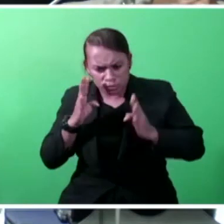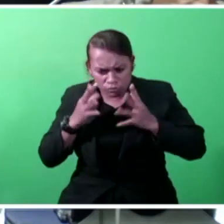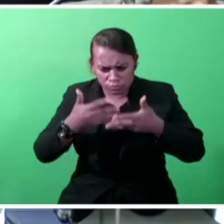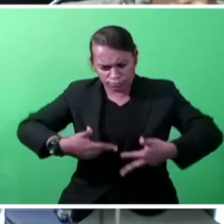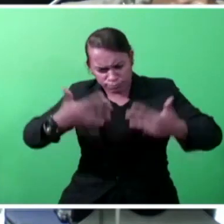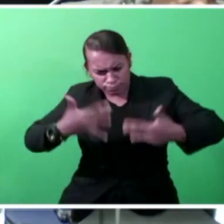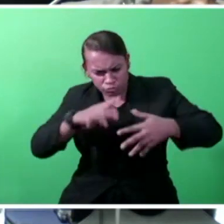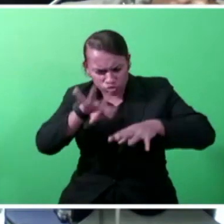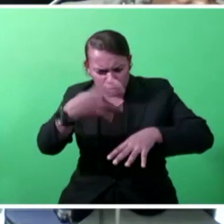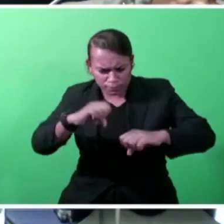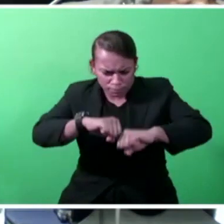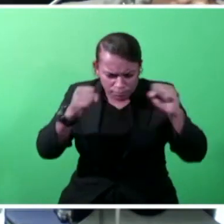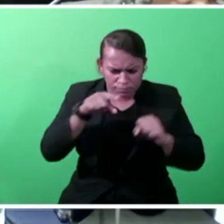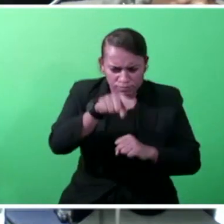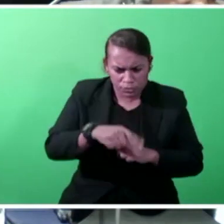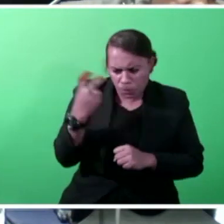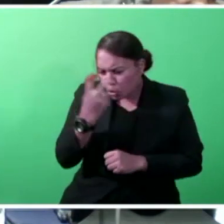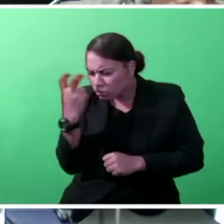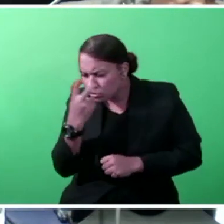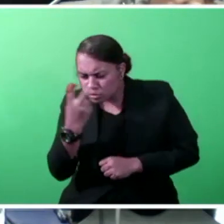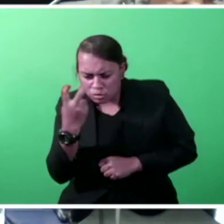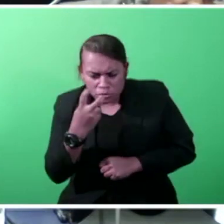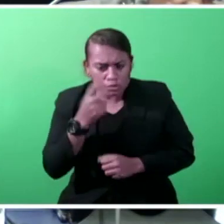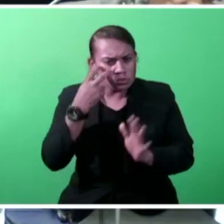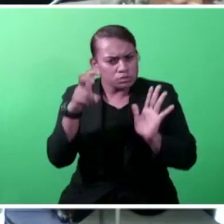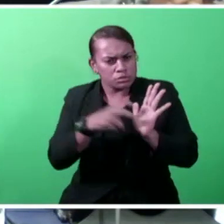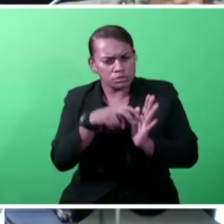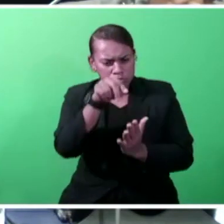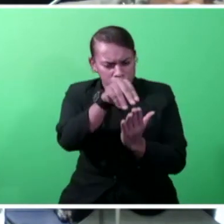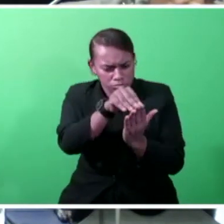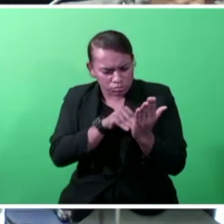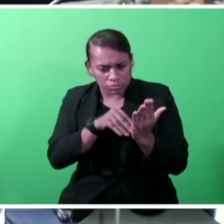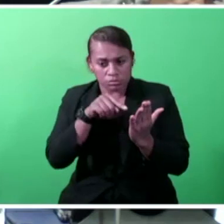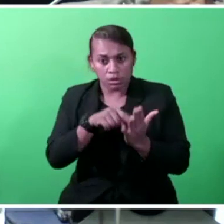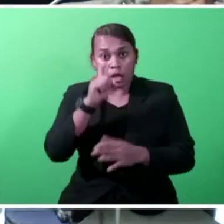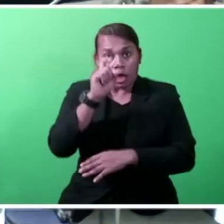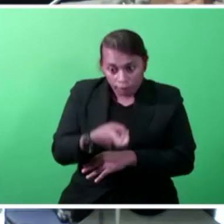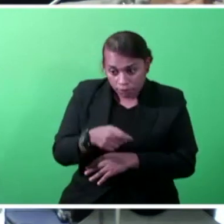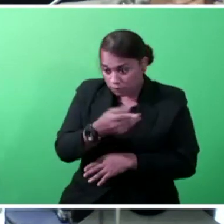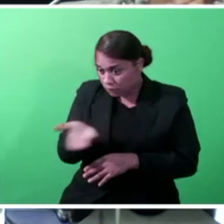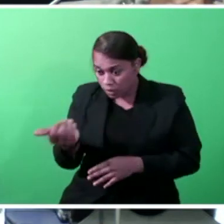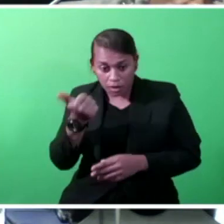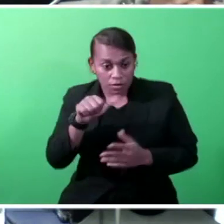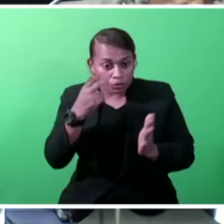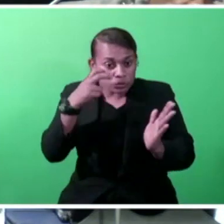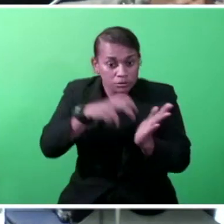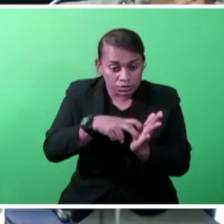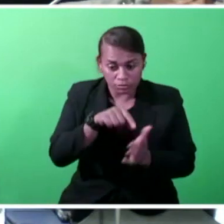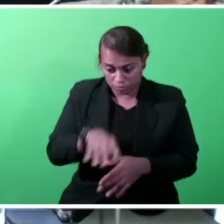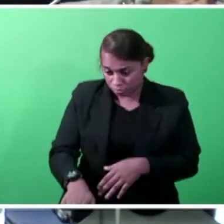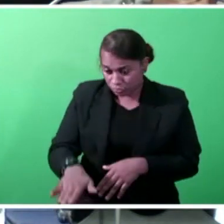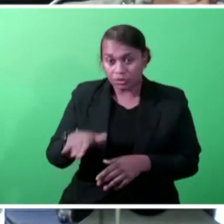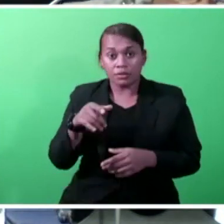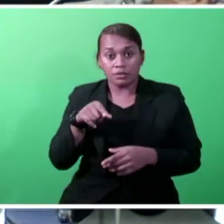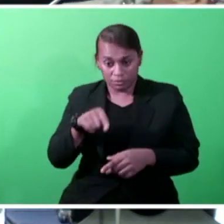of course have been monitoring the registrations. If you register your child within 2 months of the child being